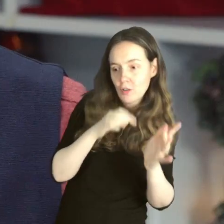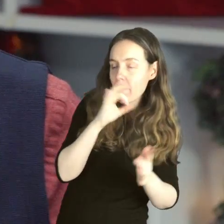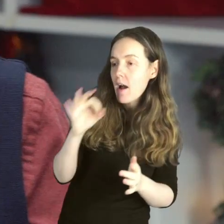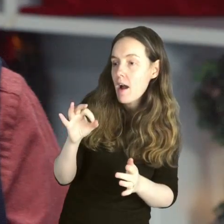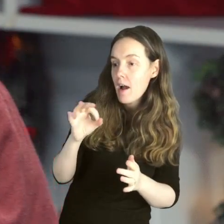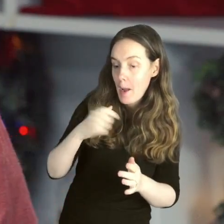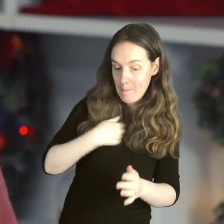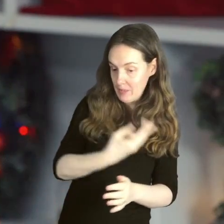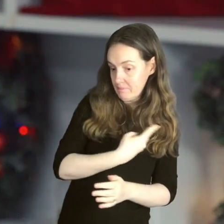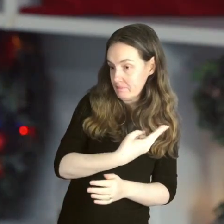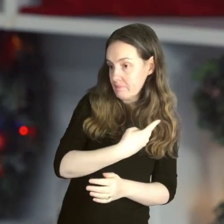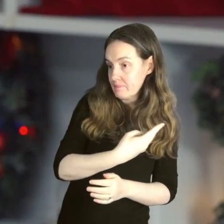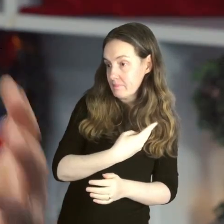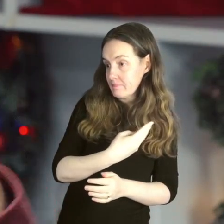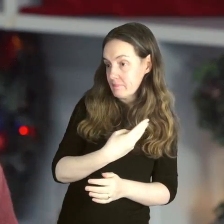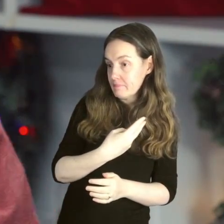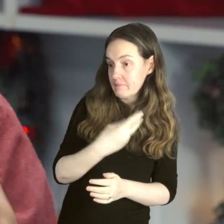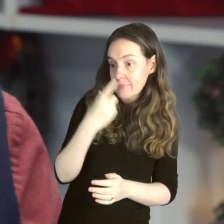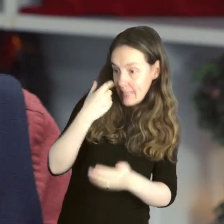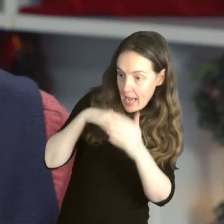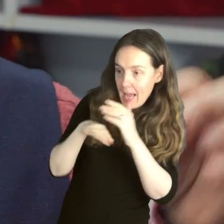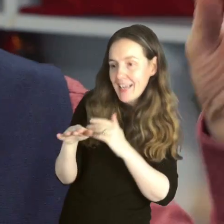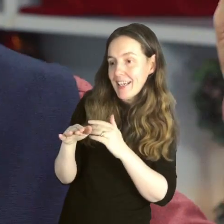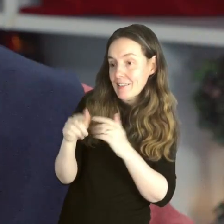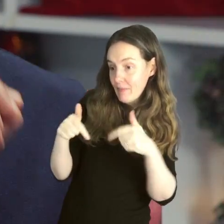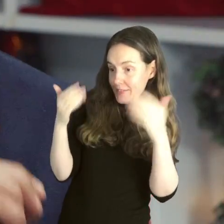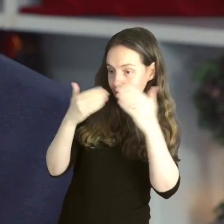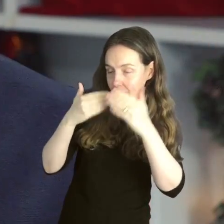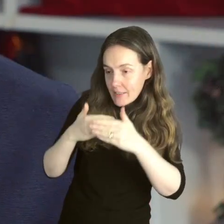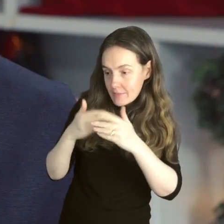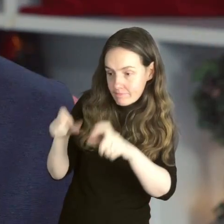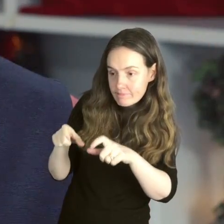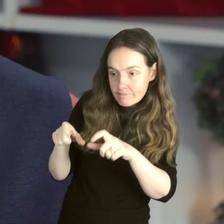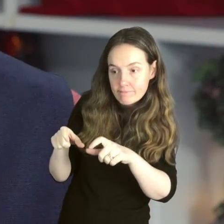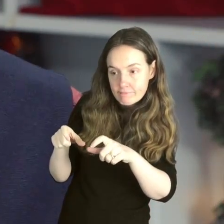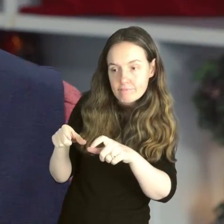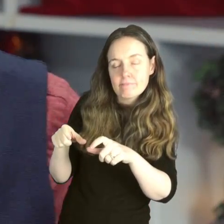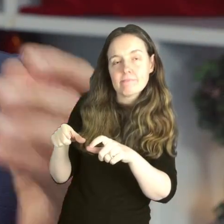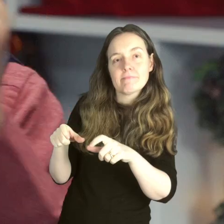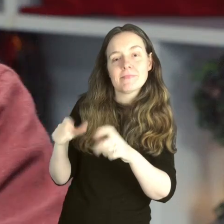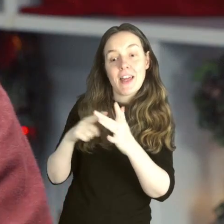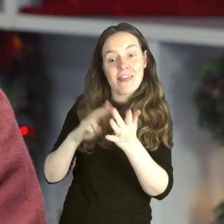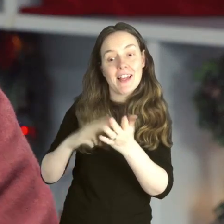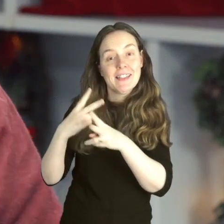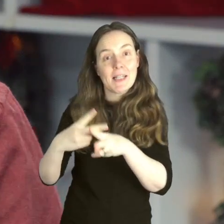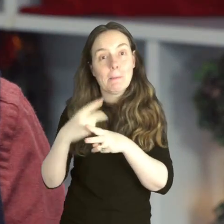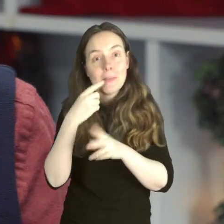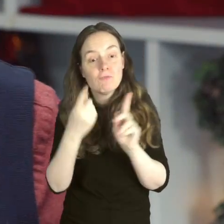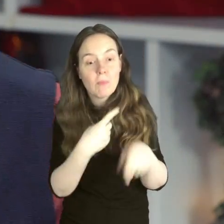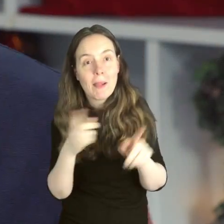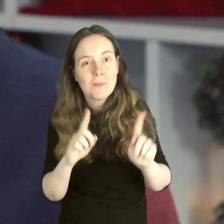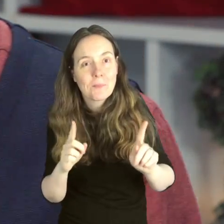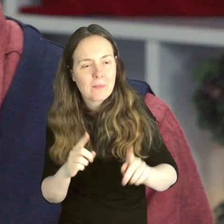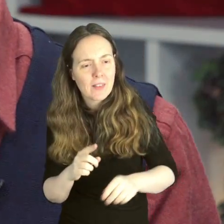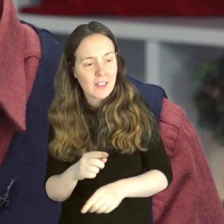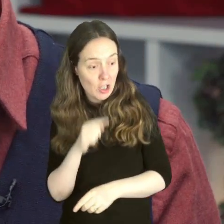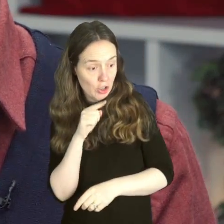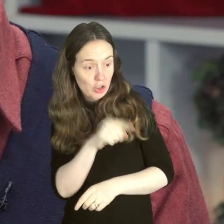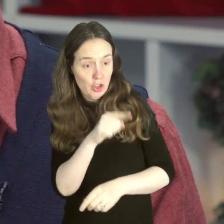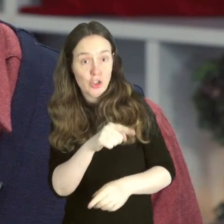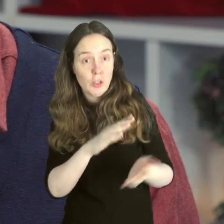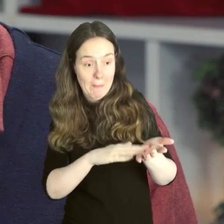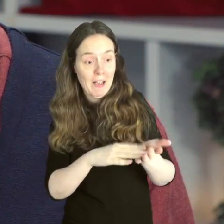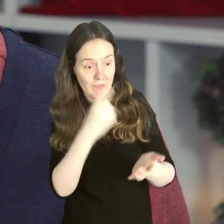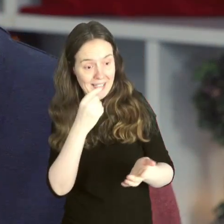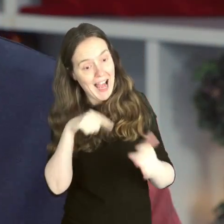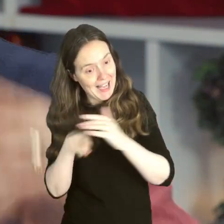"Can my wife Mary and I, can we come in for the evening?" And the innkeeper said, "She